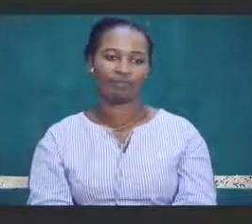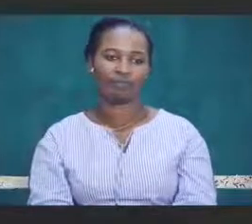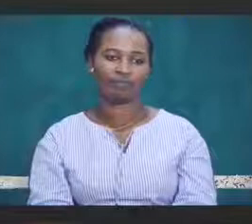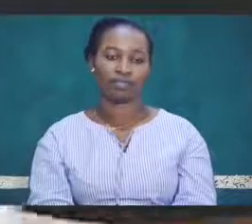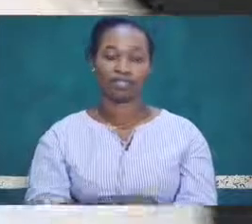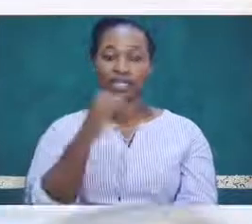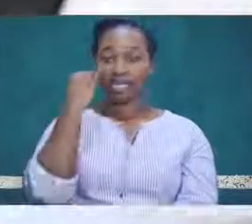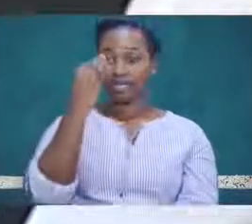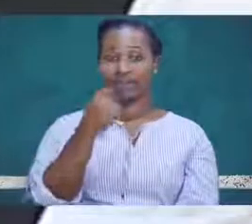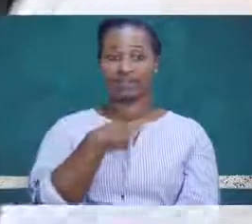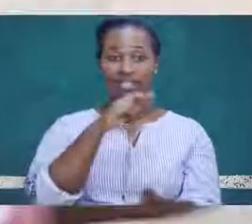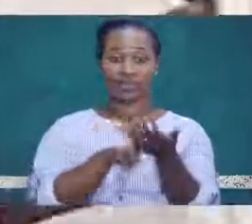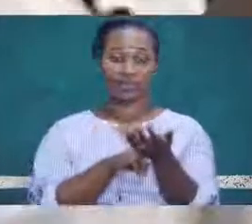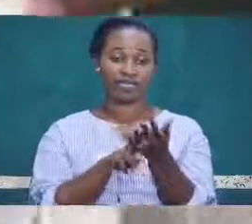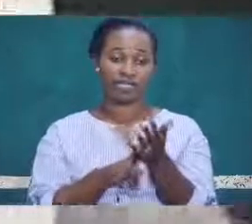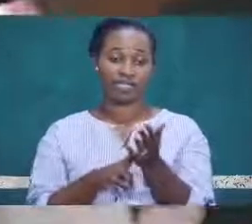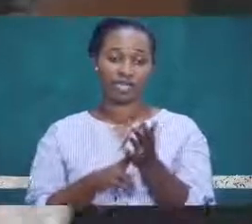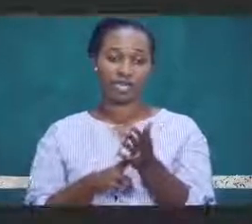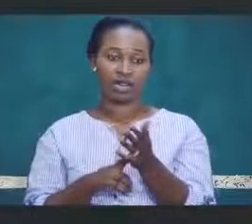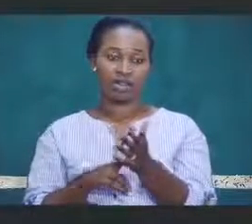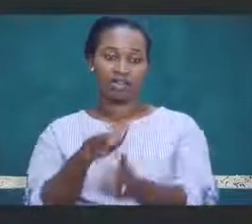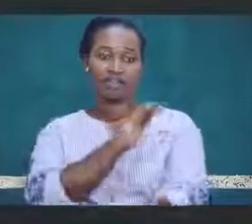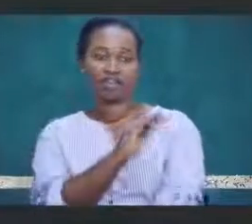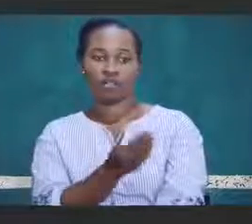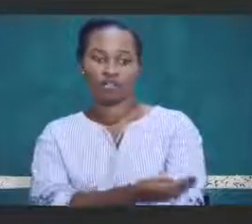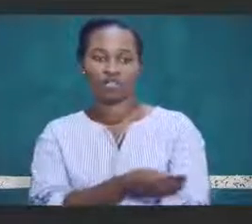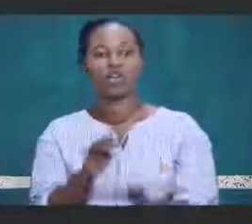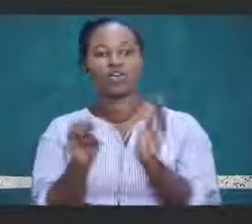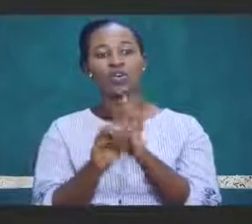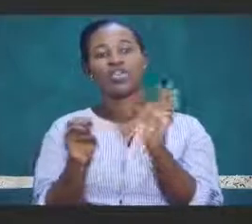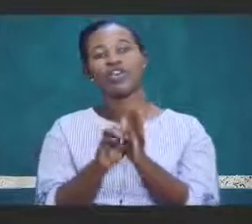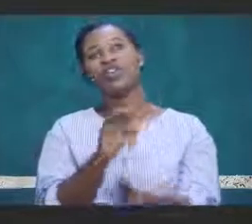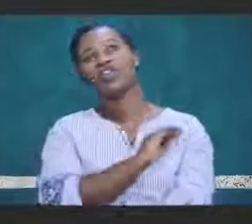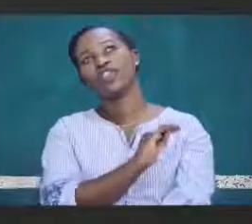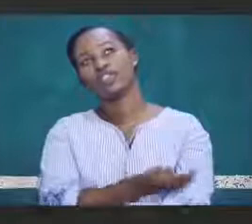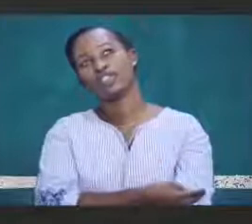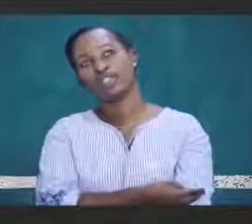So if I apply a force, assume I have applied a force